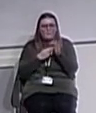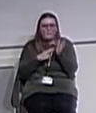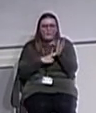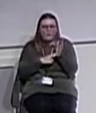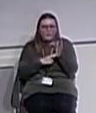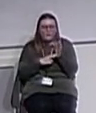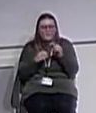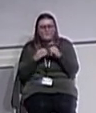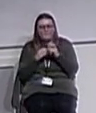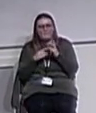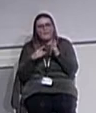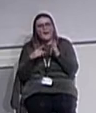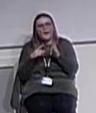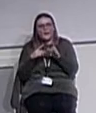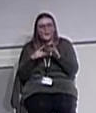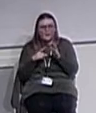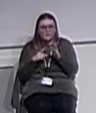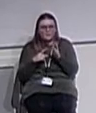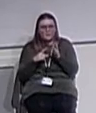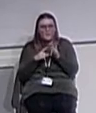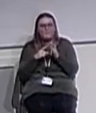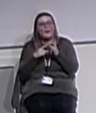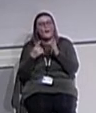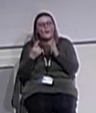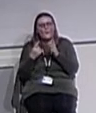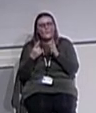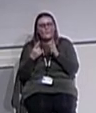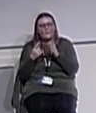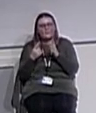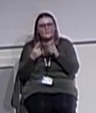streams and canals as well, which is very popular.